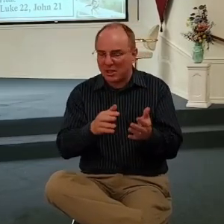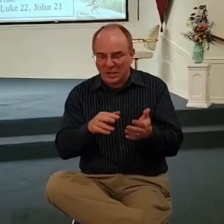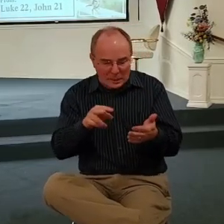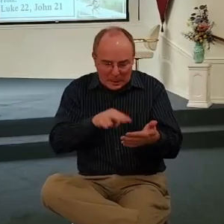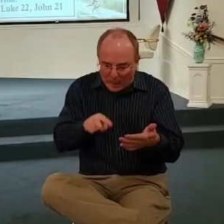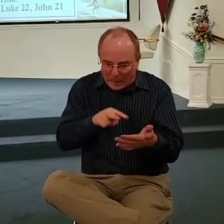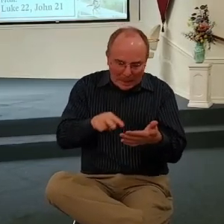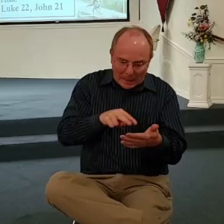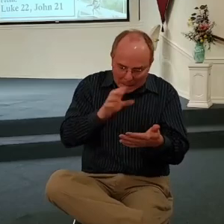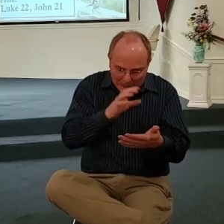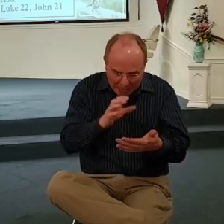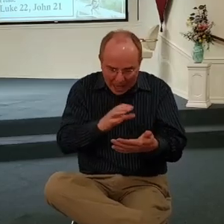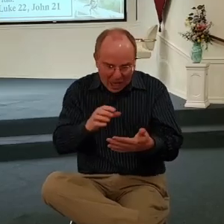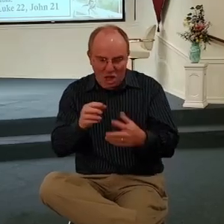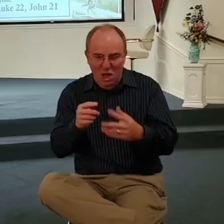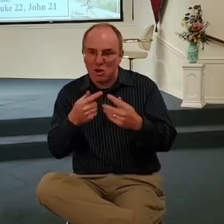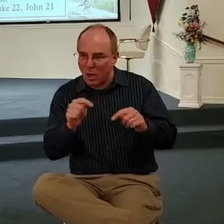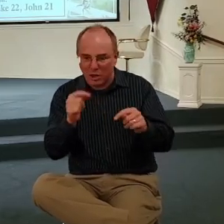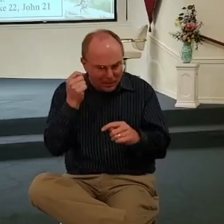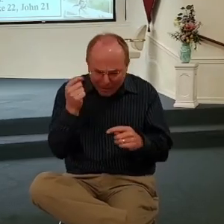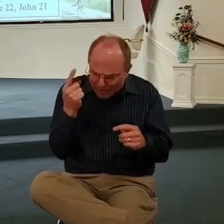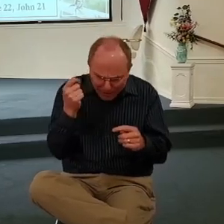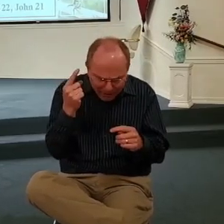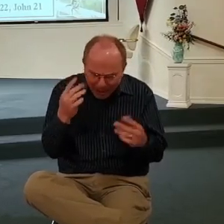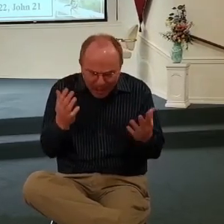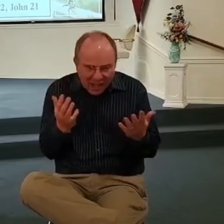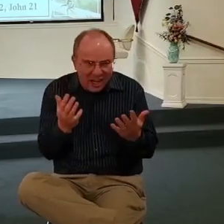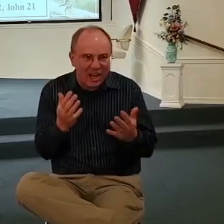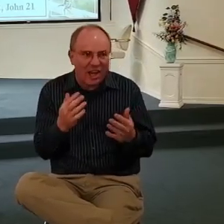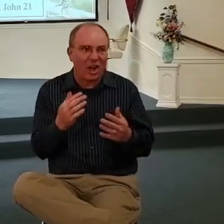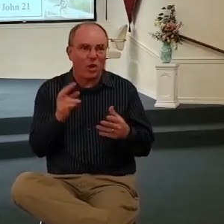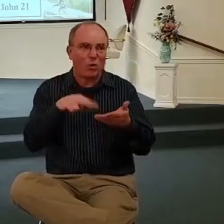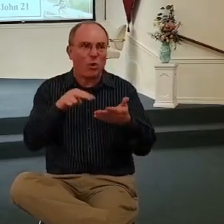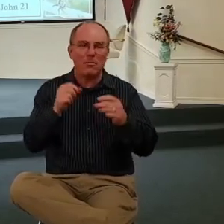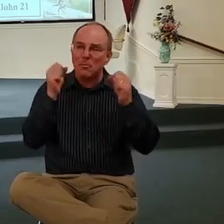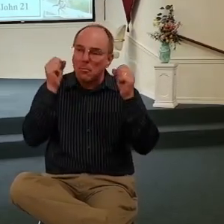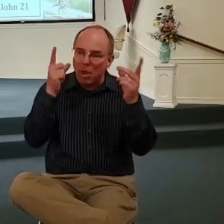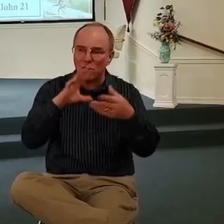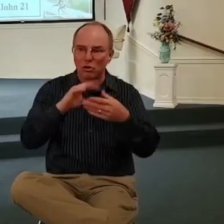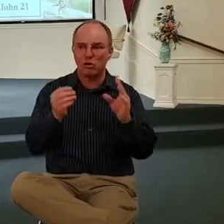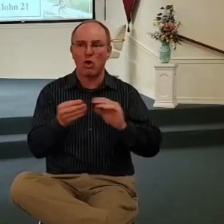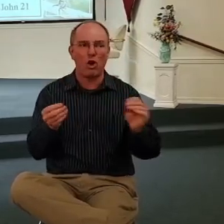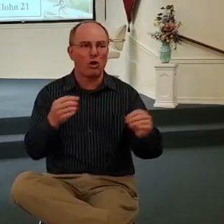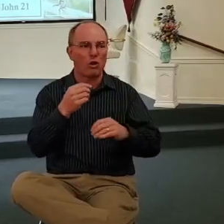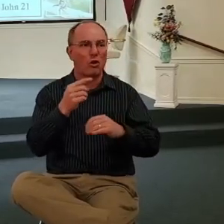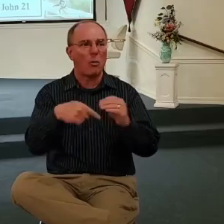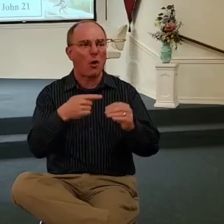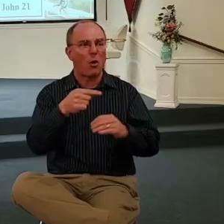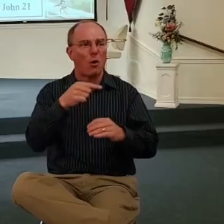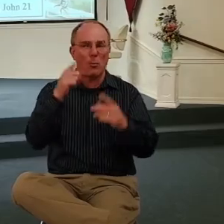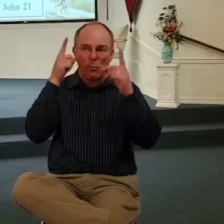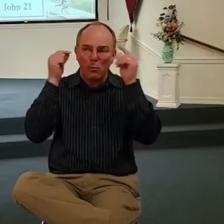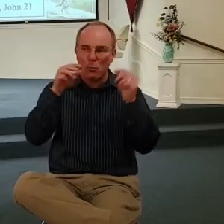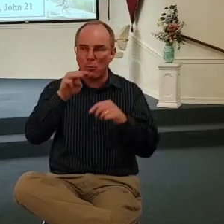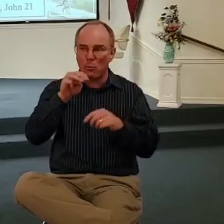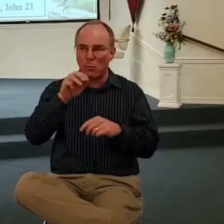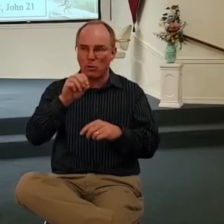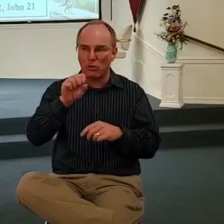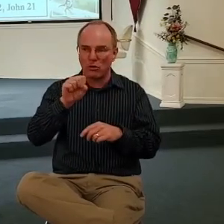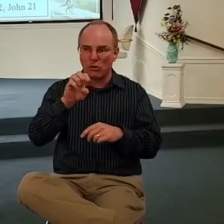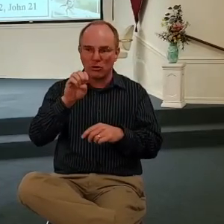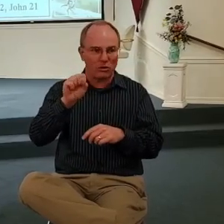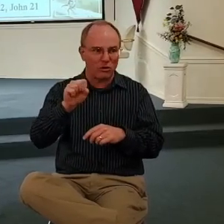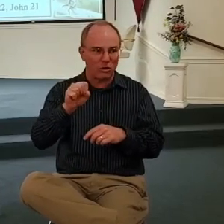as possible. I remember reading such amazing stories of like Moses as he parted the Red